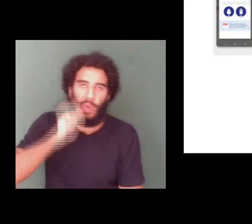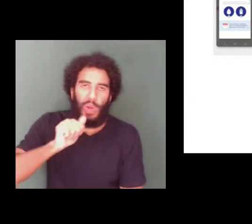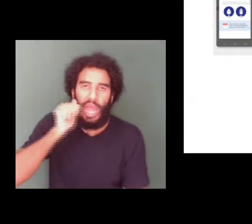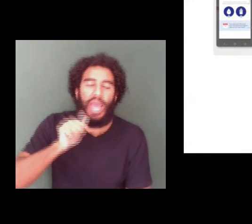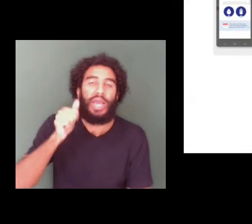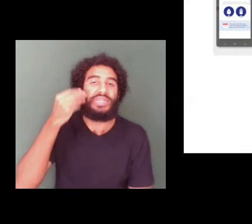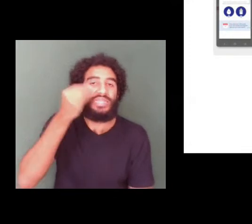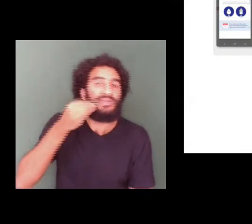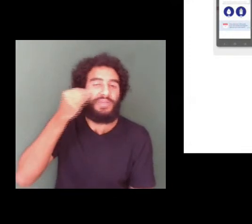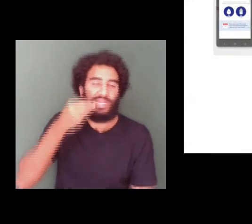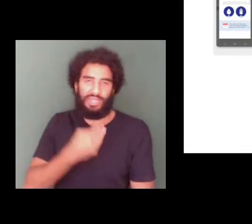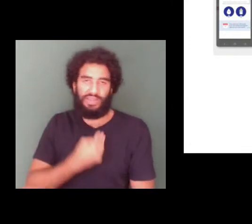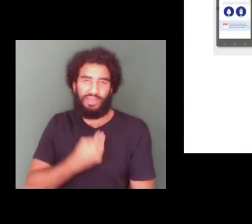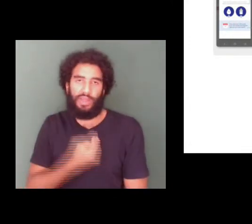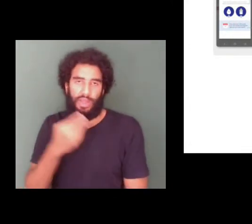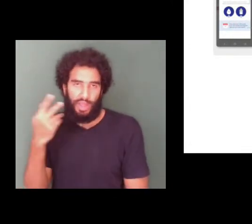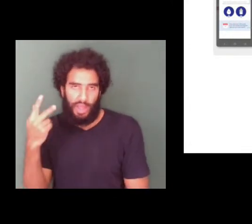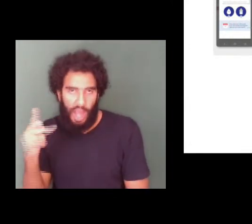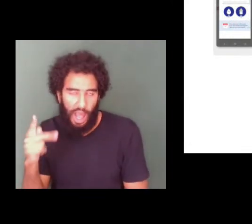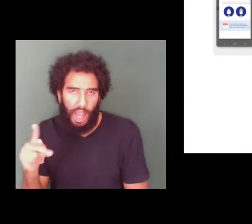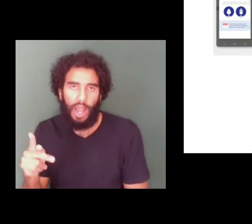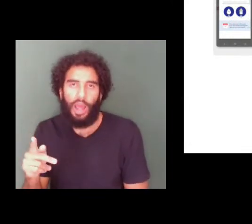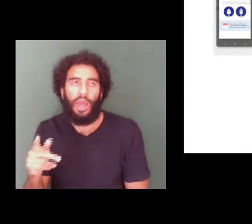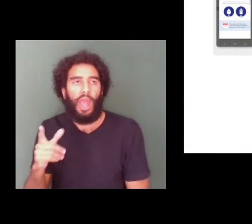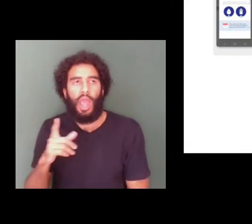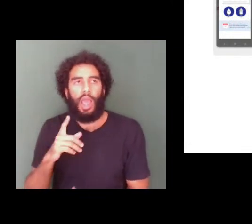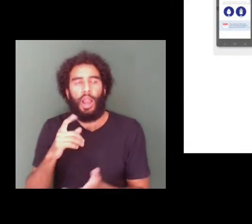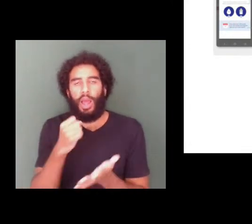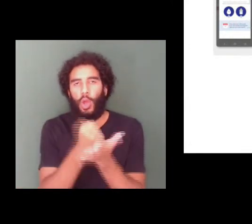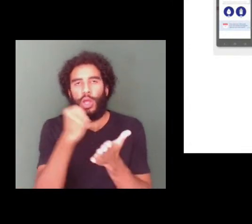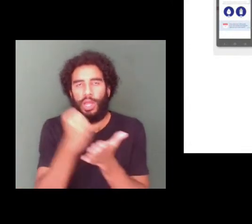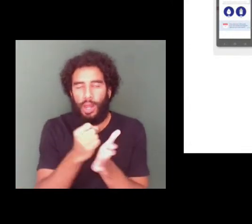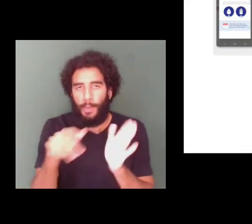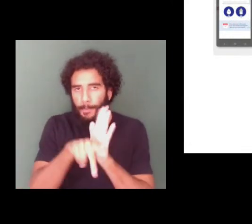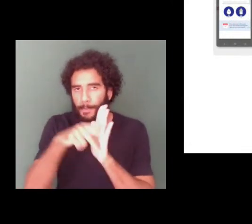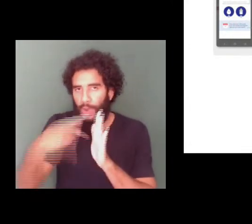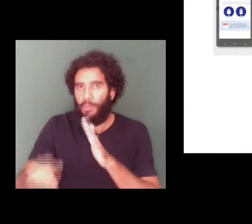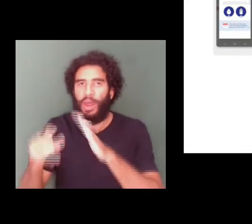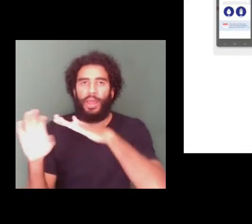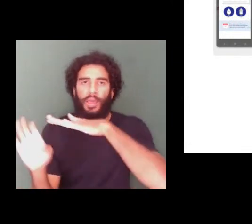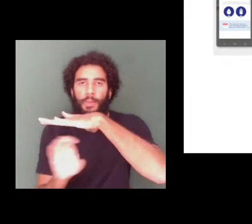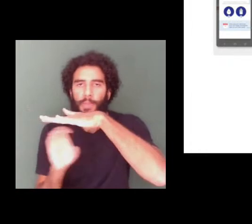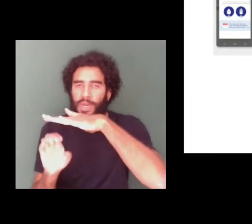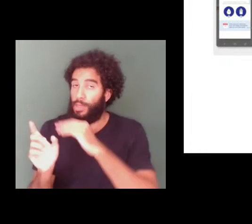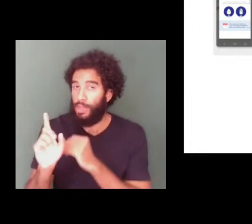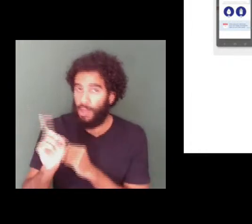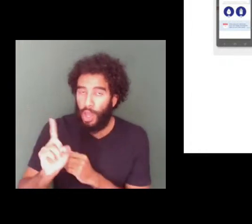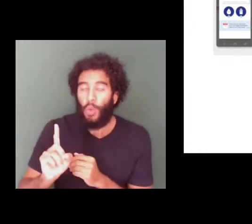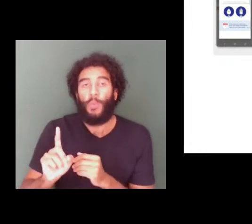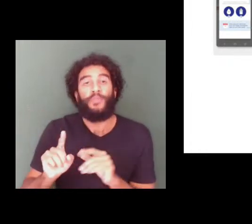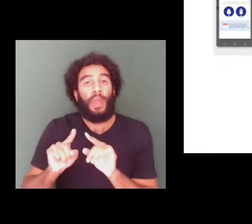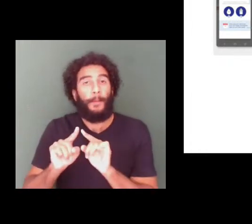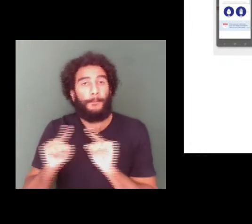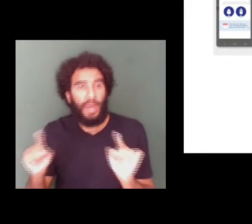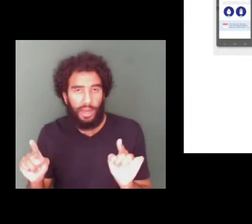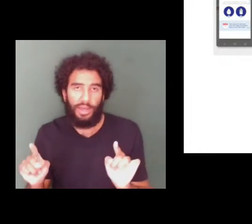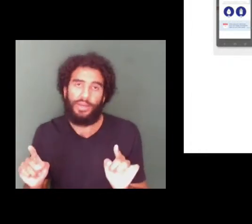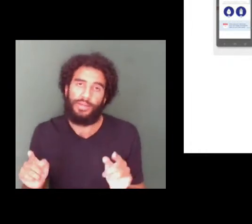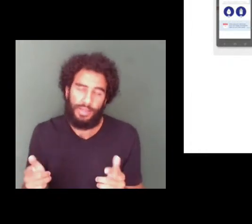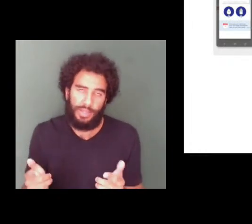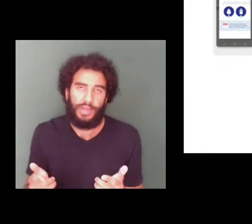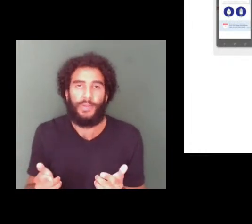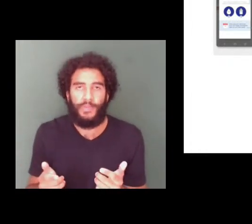be sponsored by that company or can be amplified by the company actually sharing that information and getting it out much broader than